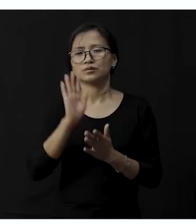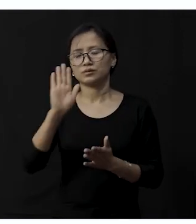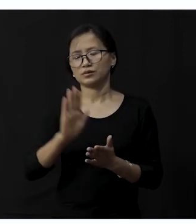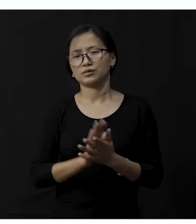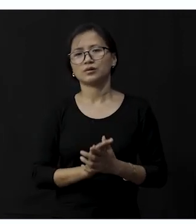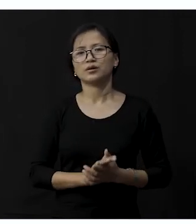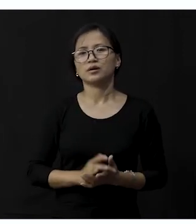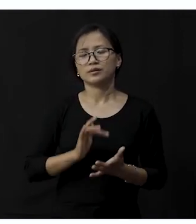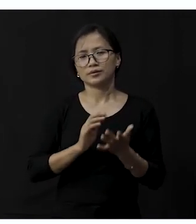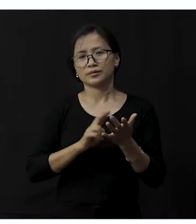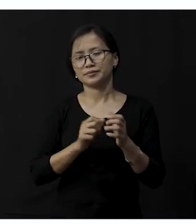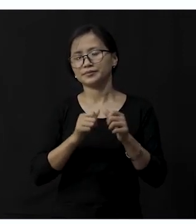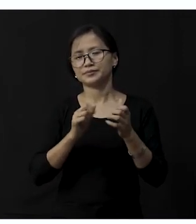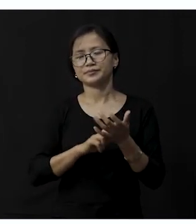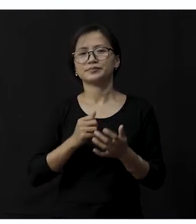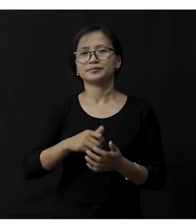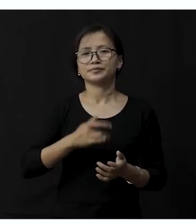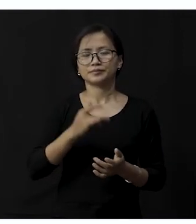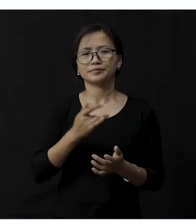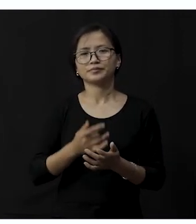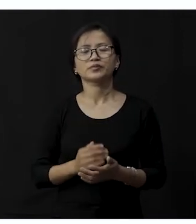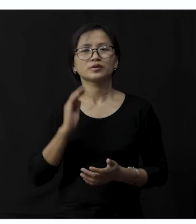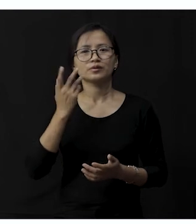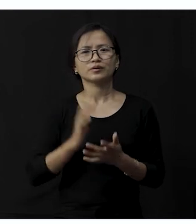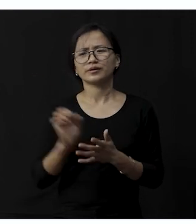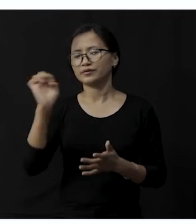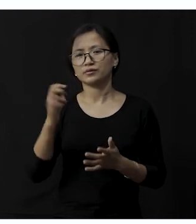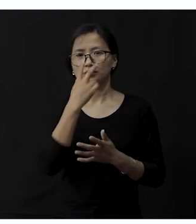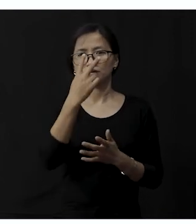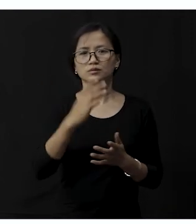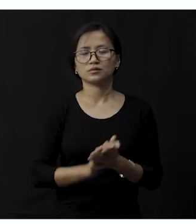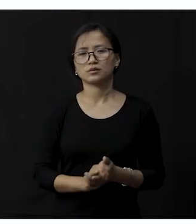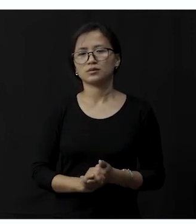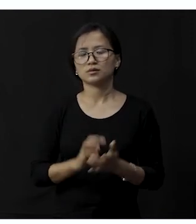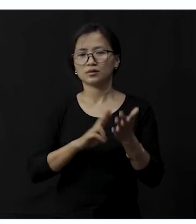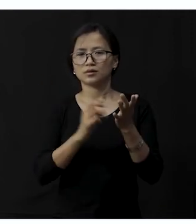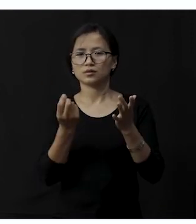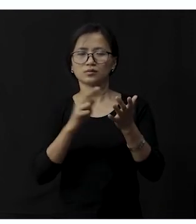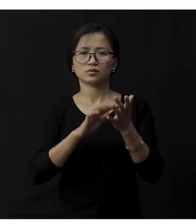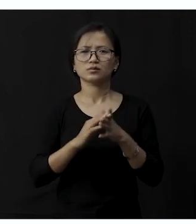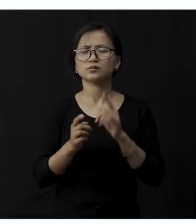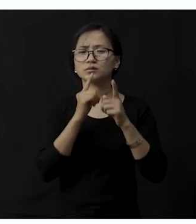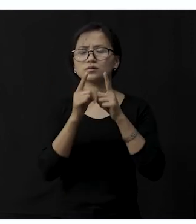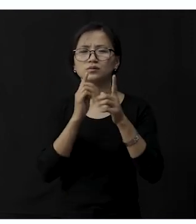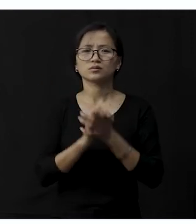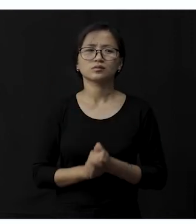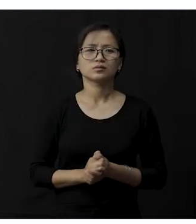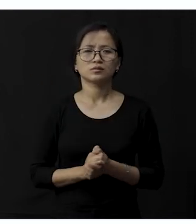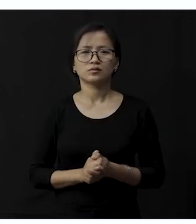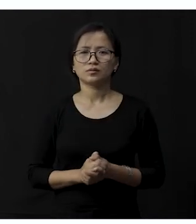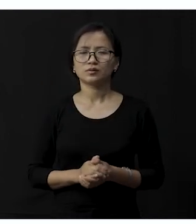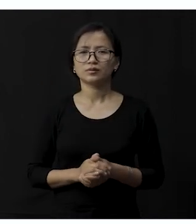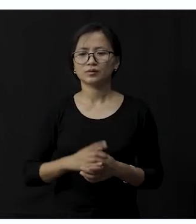adjectives. So, repeating, whenever you see a noun and you have to describe a noun, it would